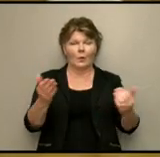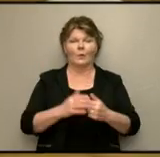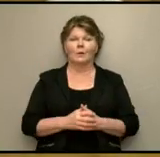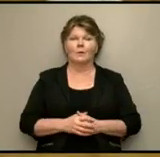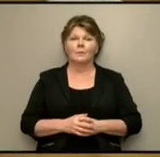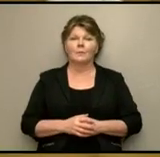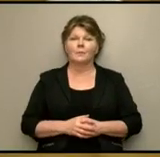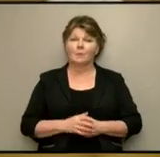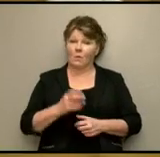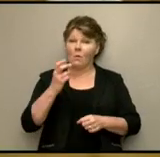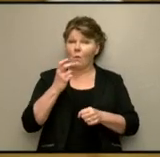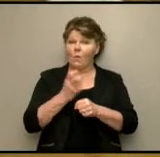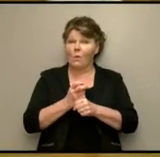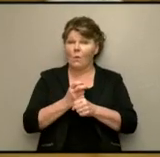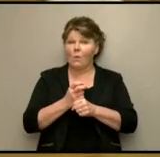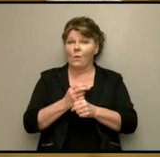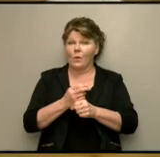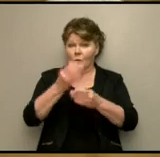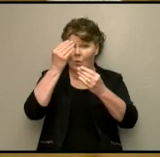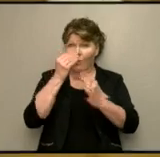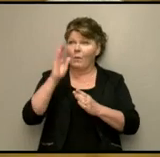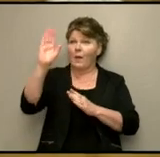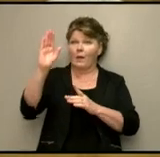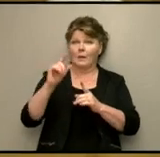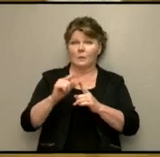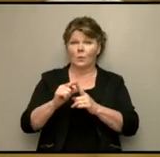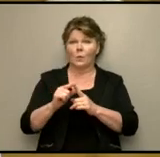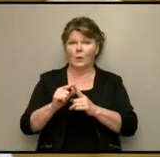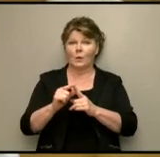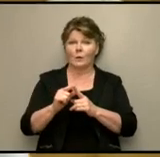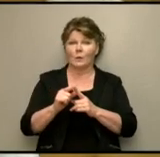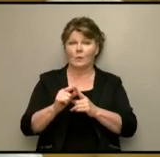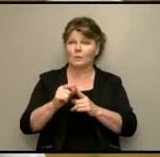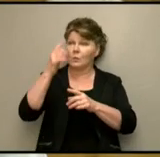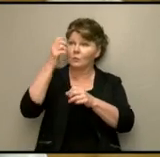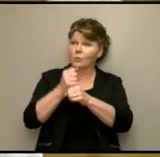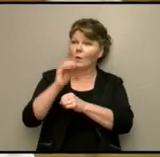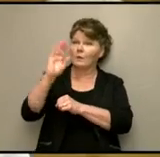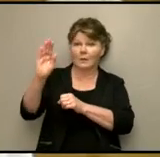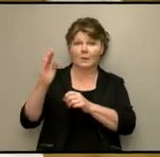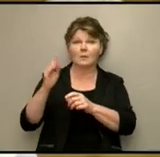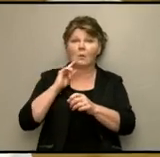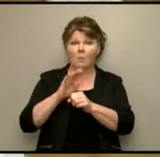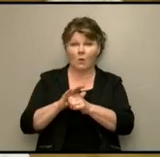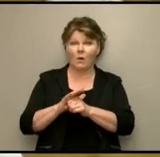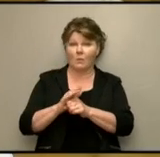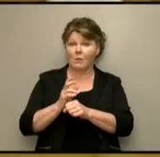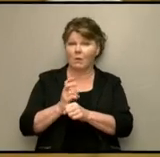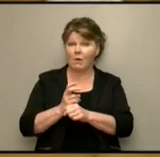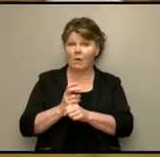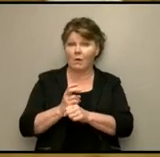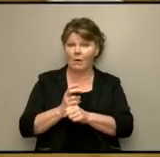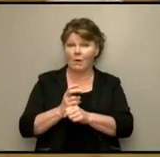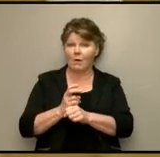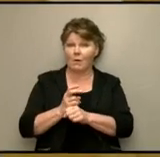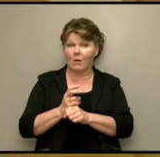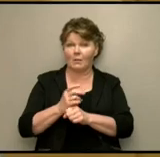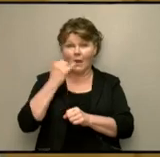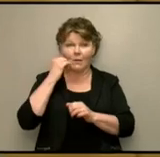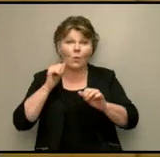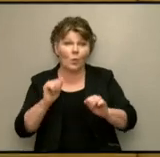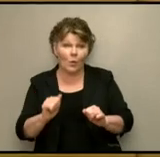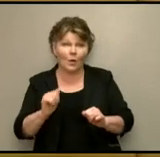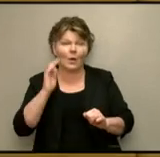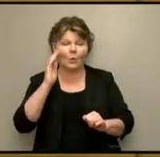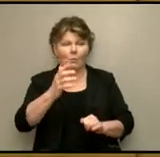Jesus' words. If we could obey the law and trust his promises, we'd really be living.